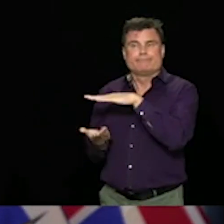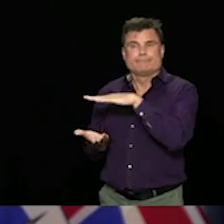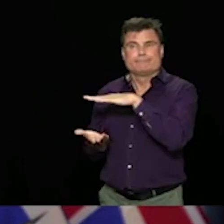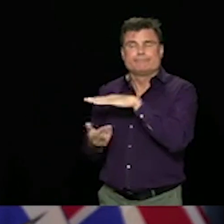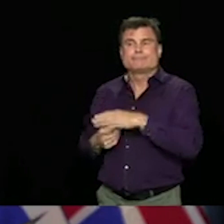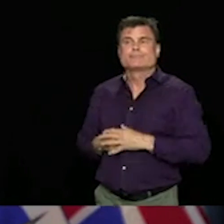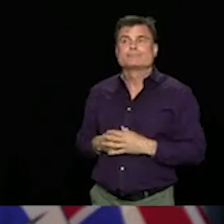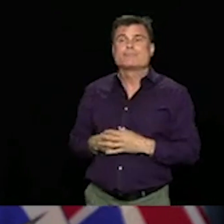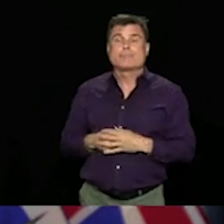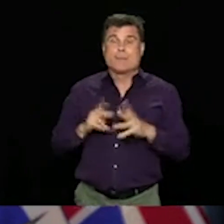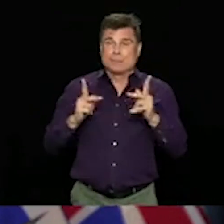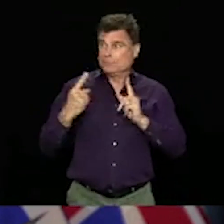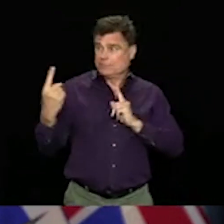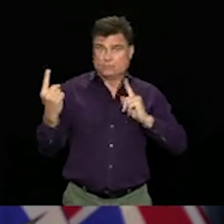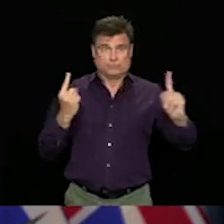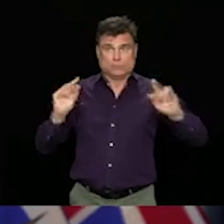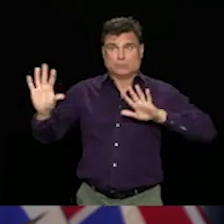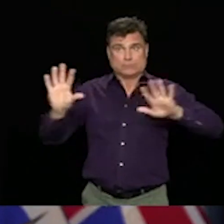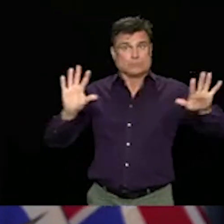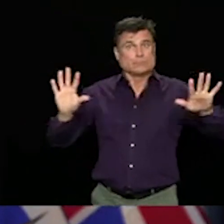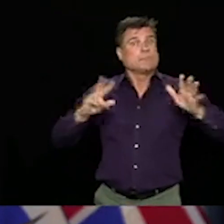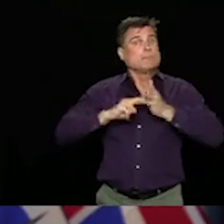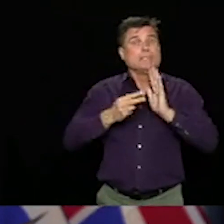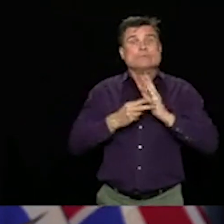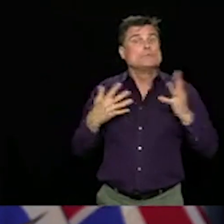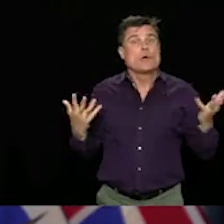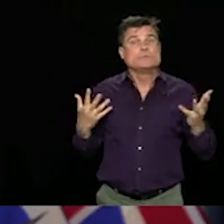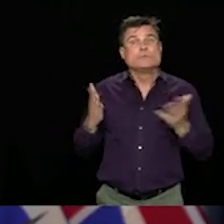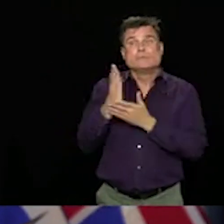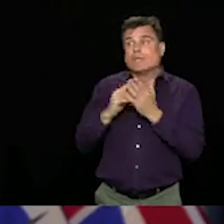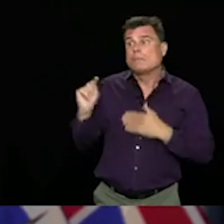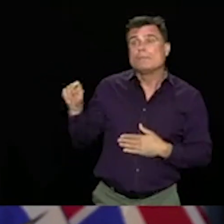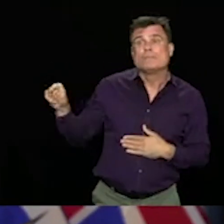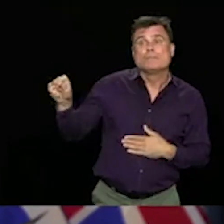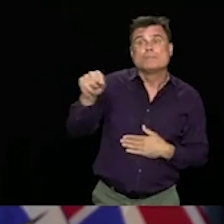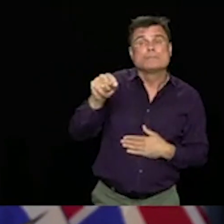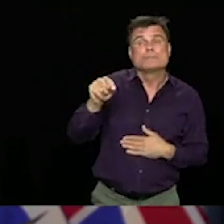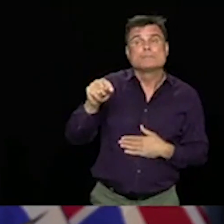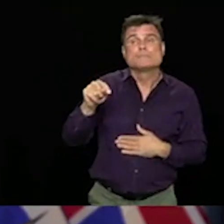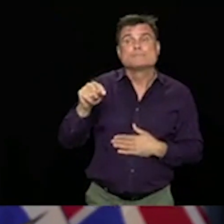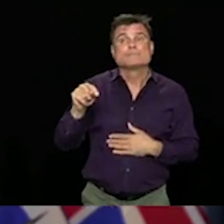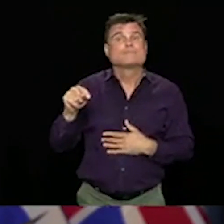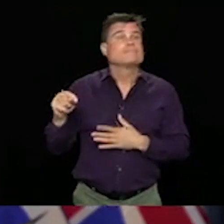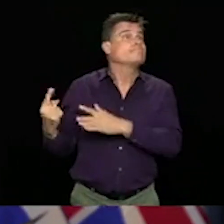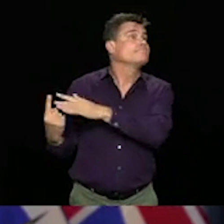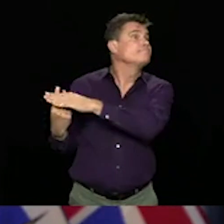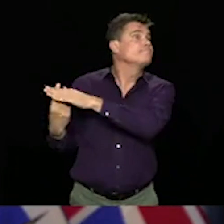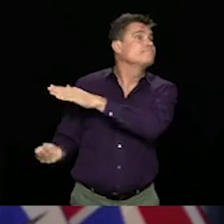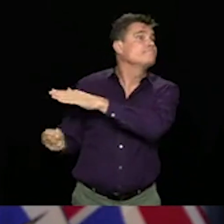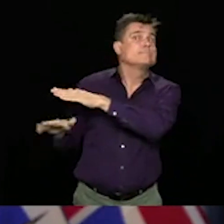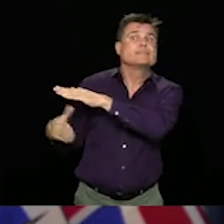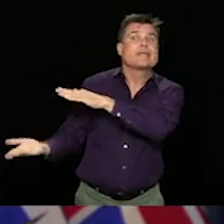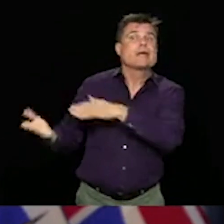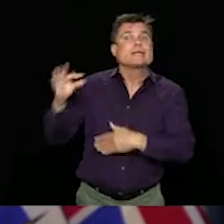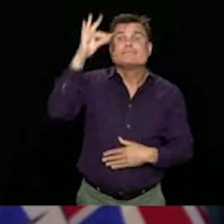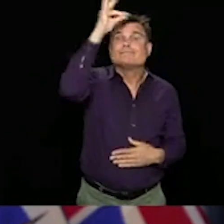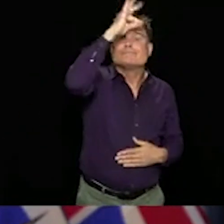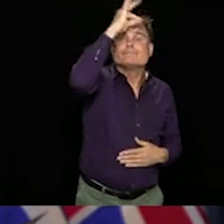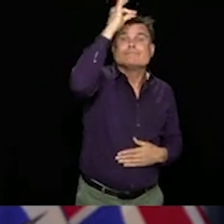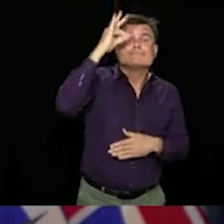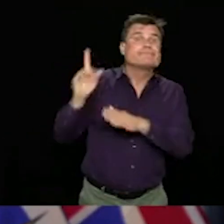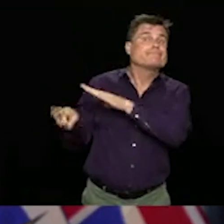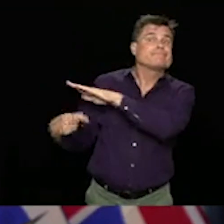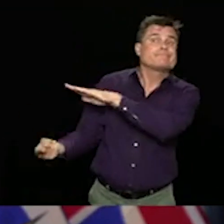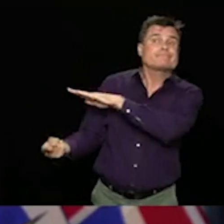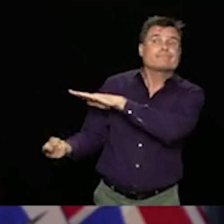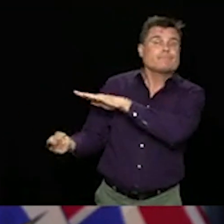going off because we've been staying apart to do our best to try and manage the other crises we're dealing with.